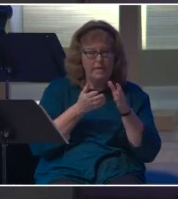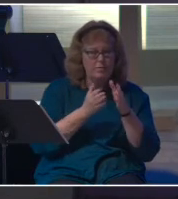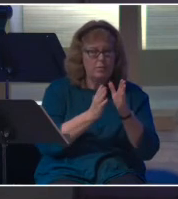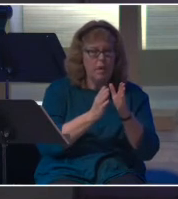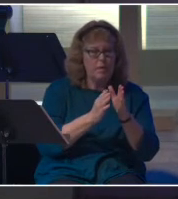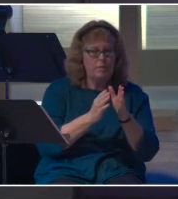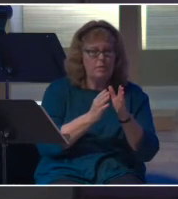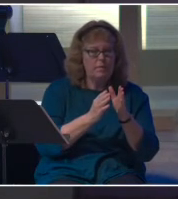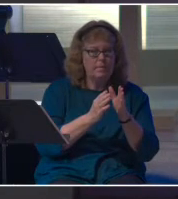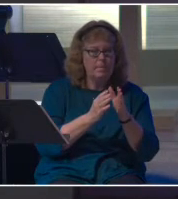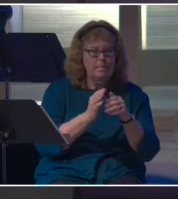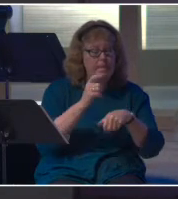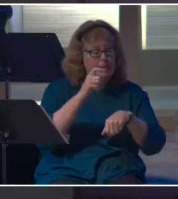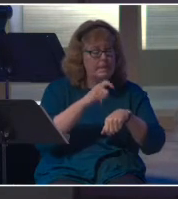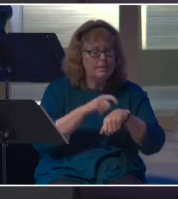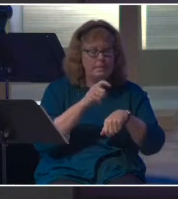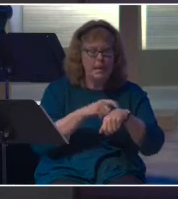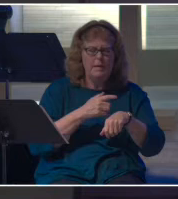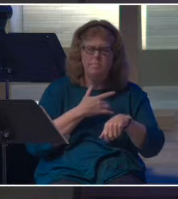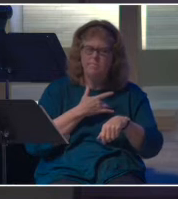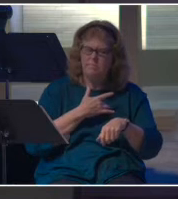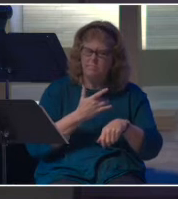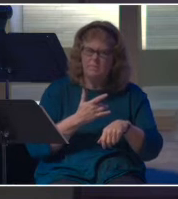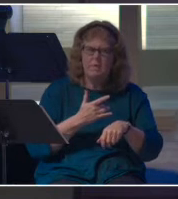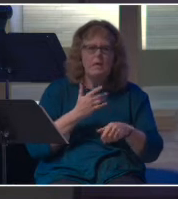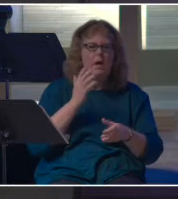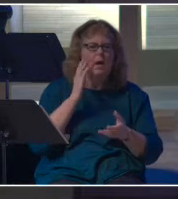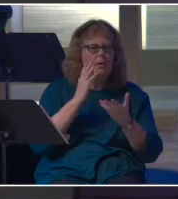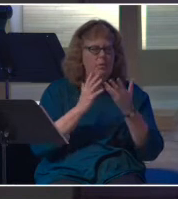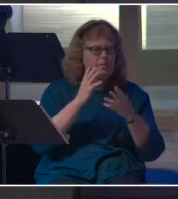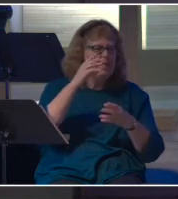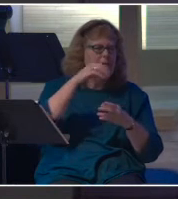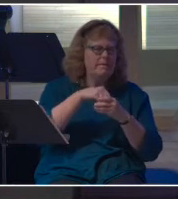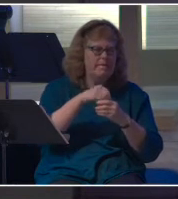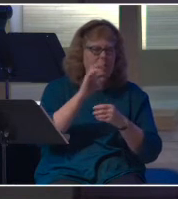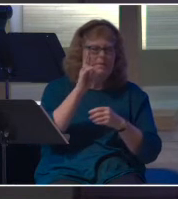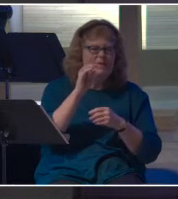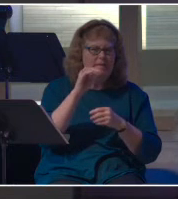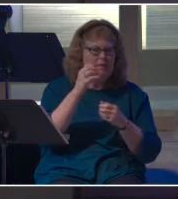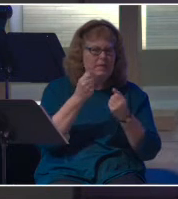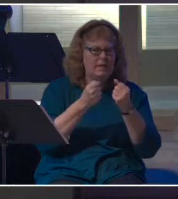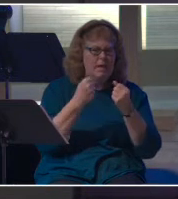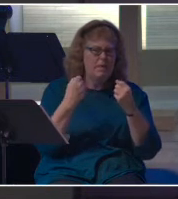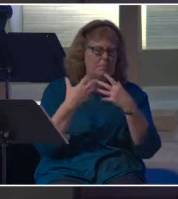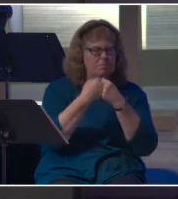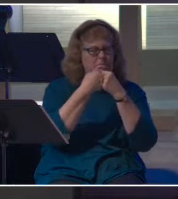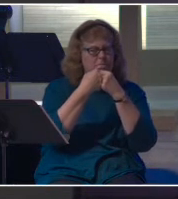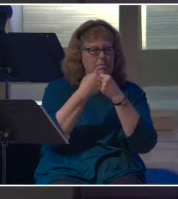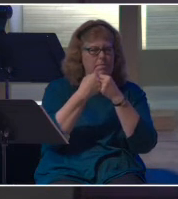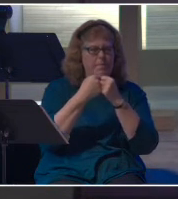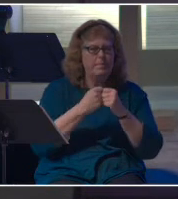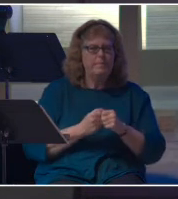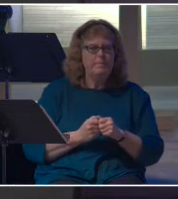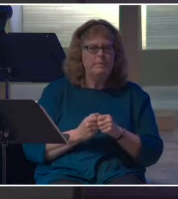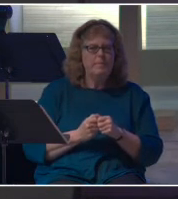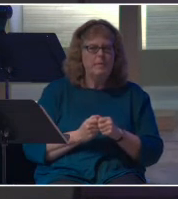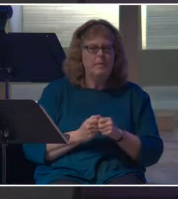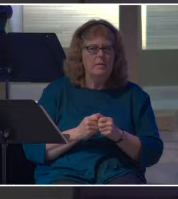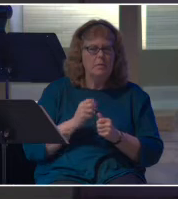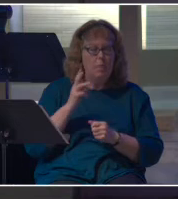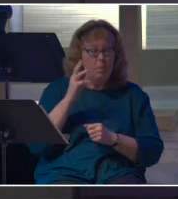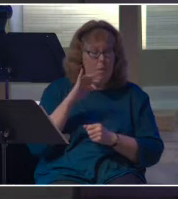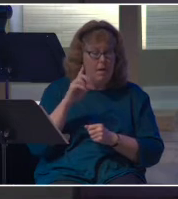interstate, timing-wise, most likely, I would have been in that 70-car pileup. Isn't that